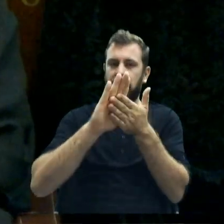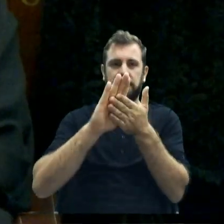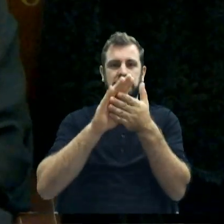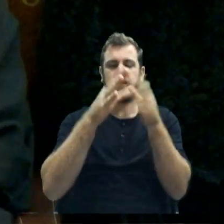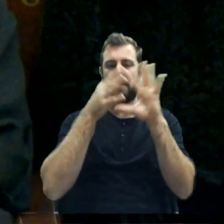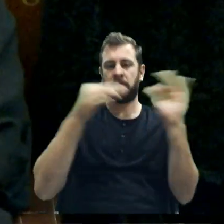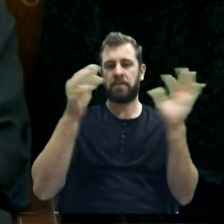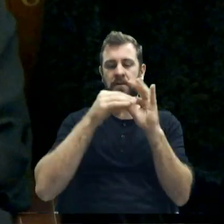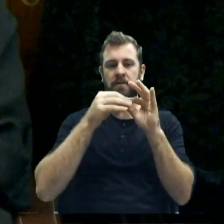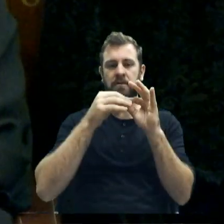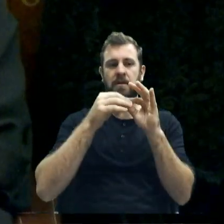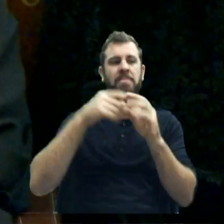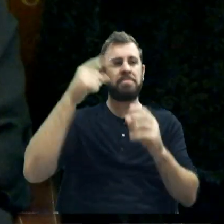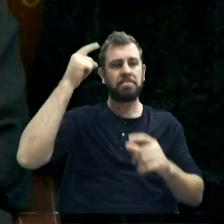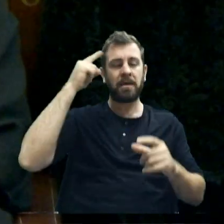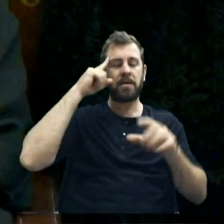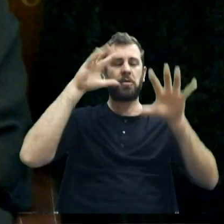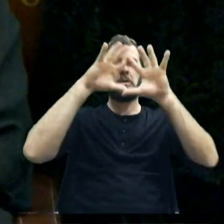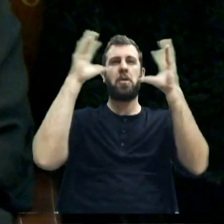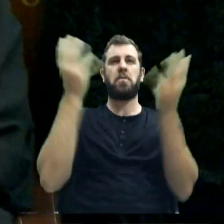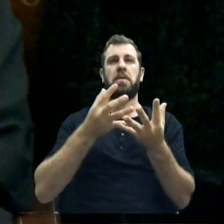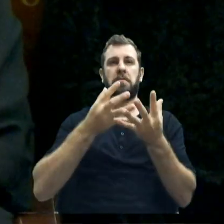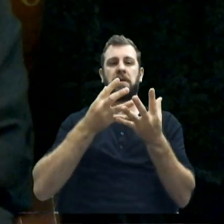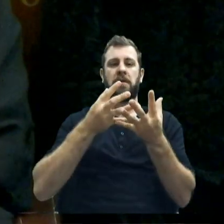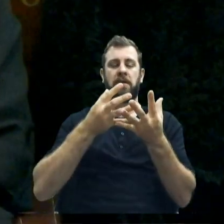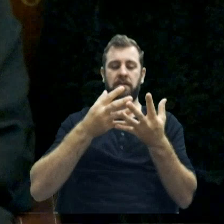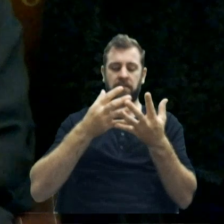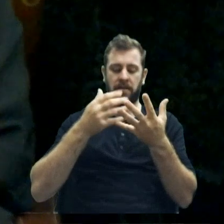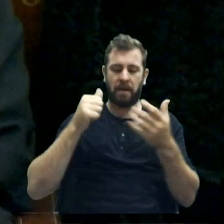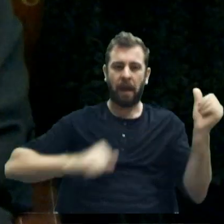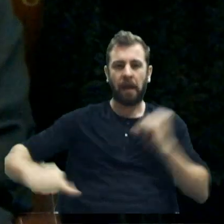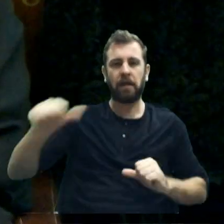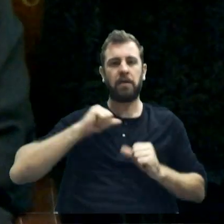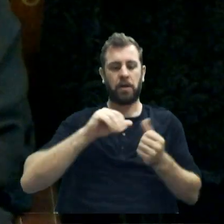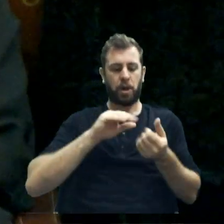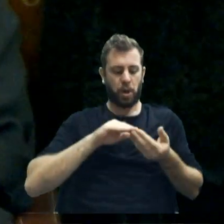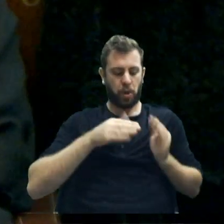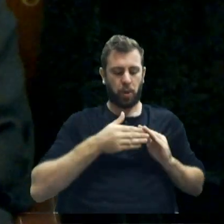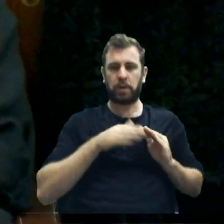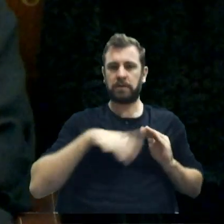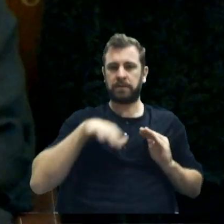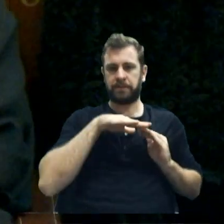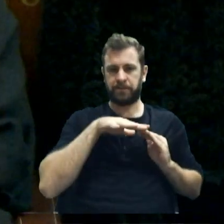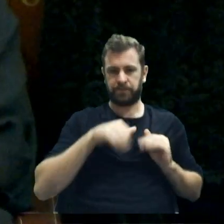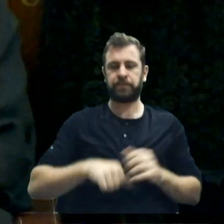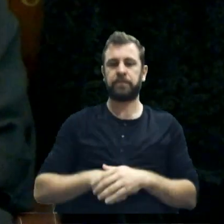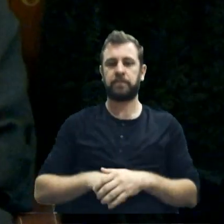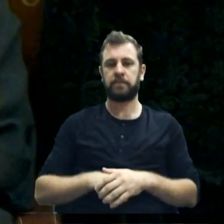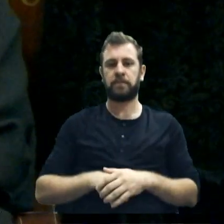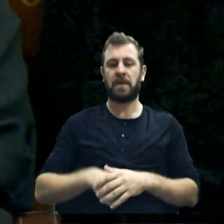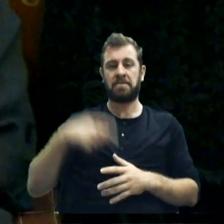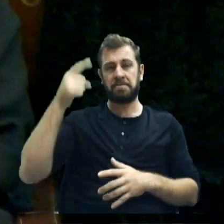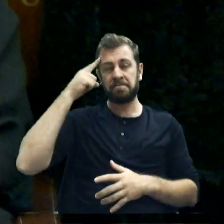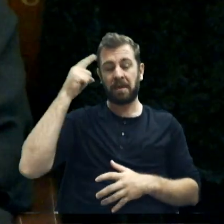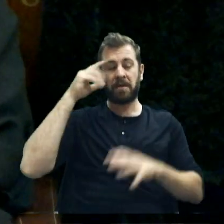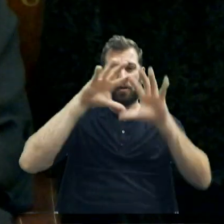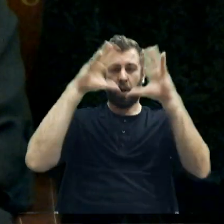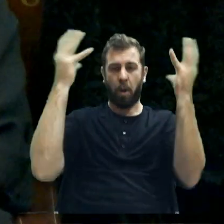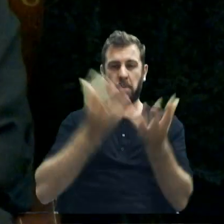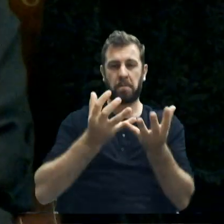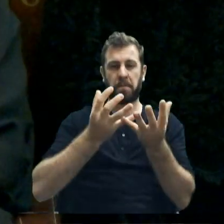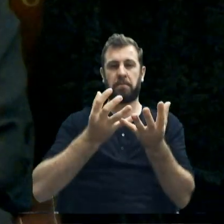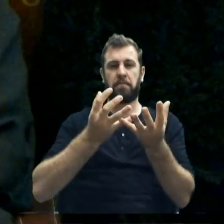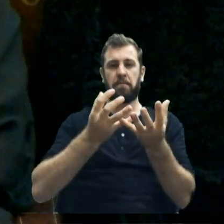act locally, right? It's a very famous statement. Think globally, act locally. We're worried about